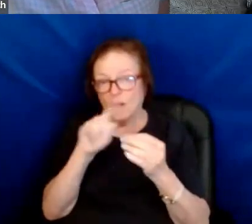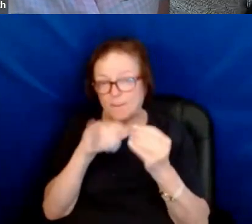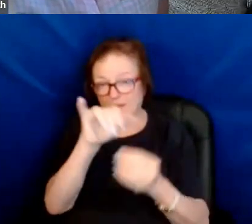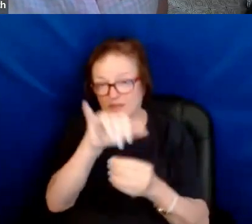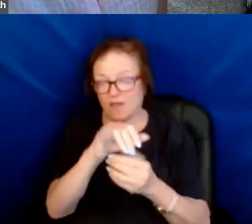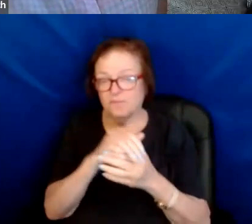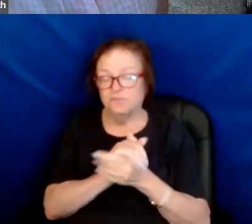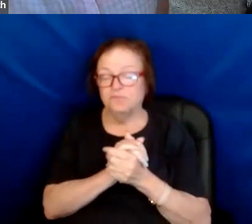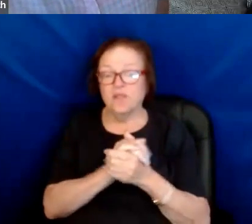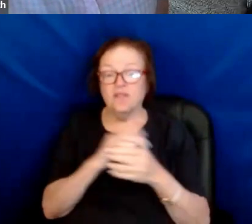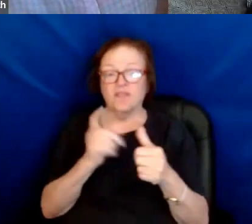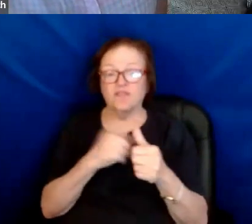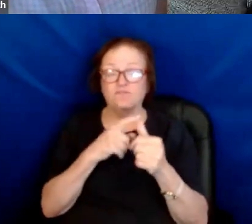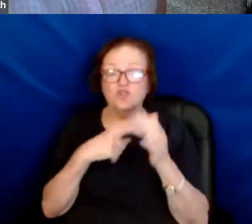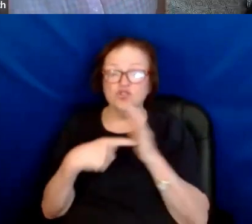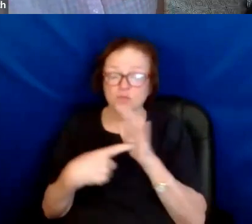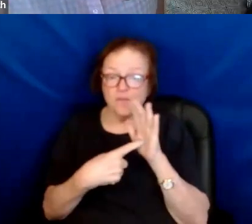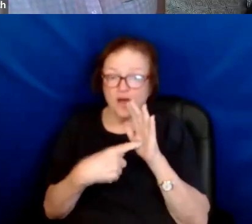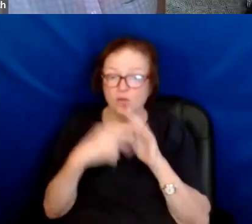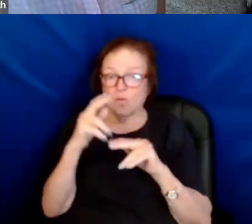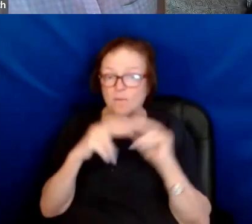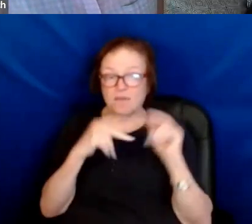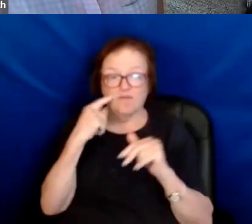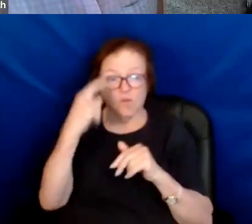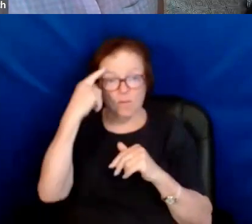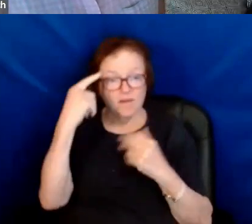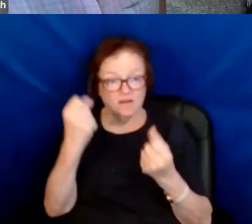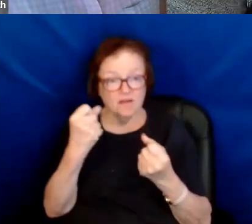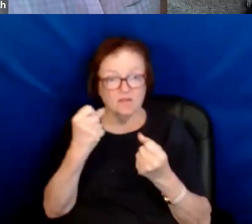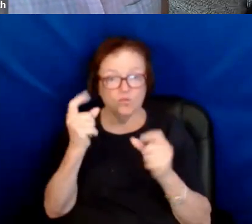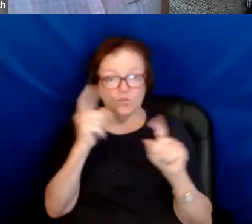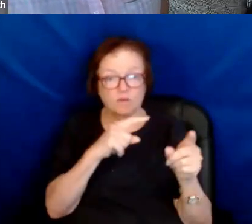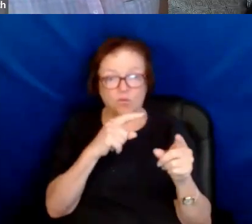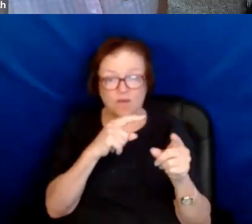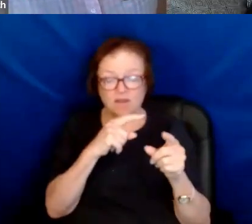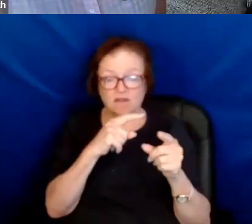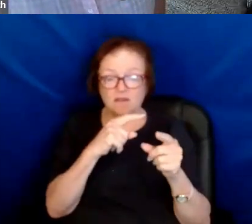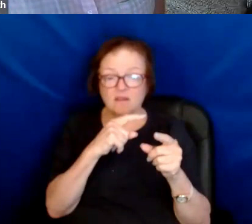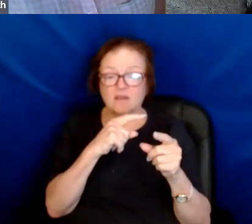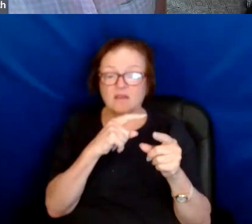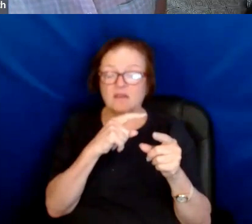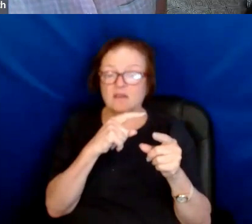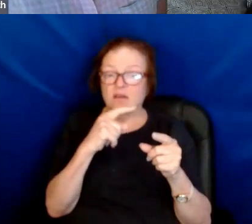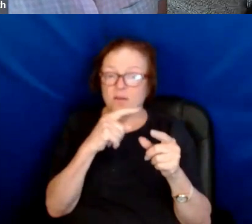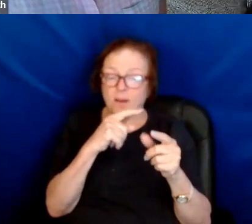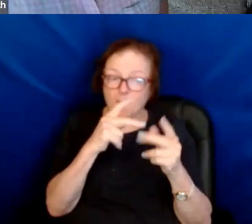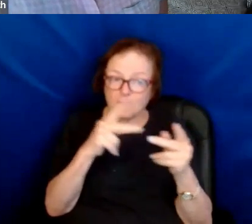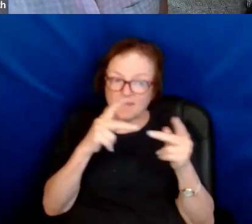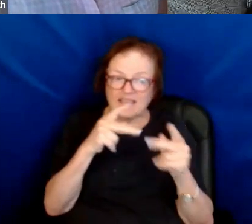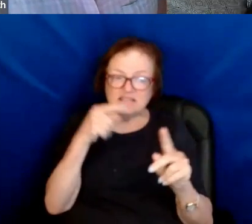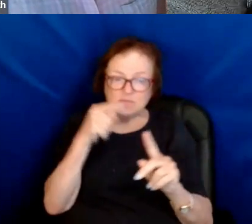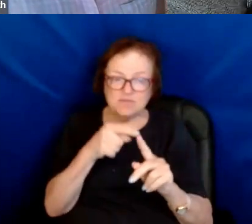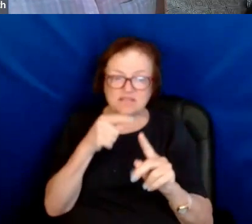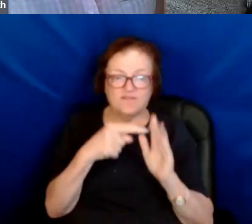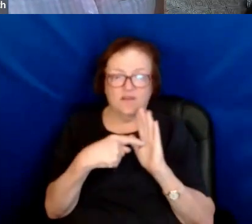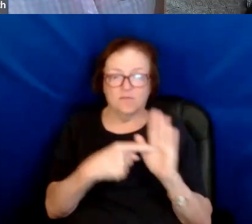decision support model I built up to really inform kind of mental health, we went down the path of a very detailed place-specific model.